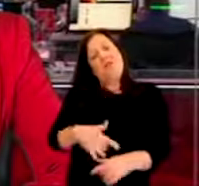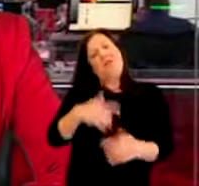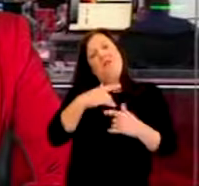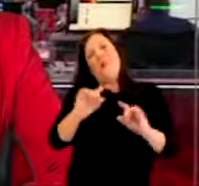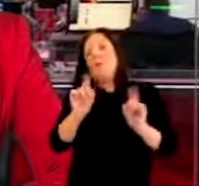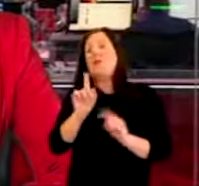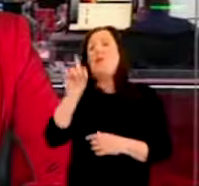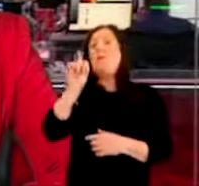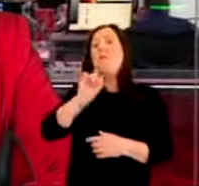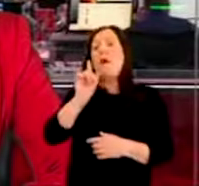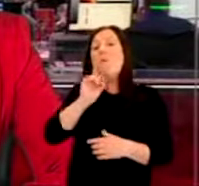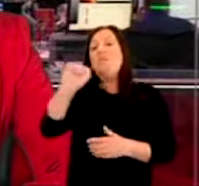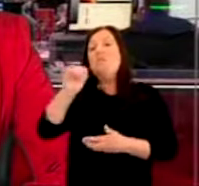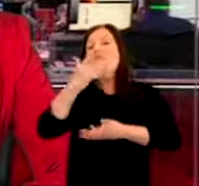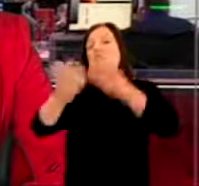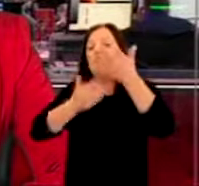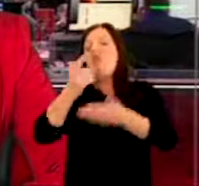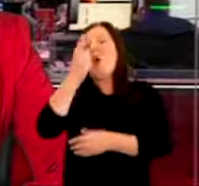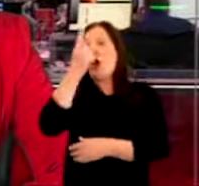may do some good.